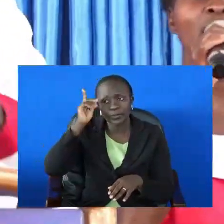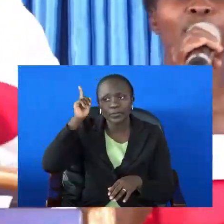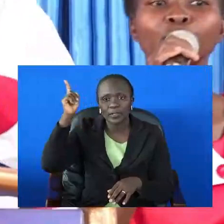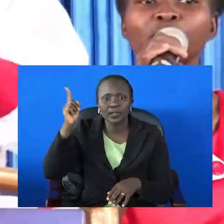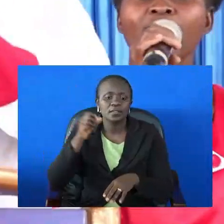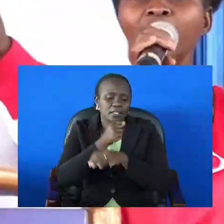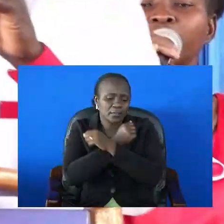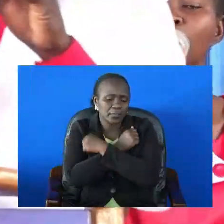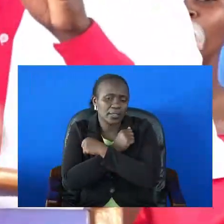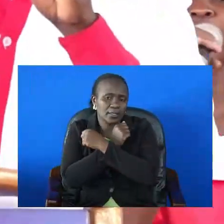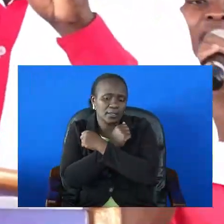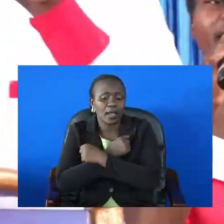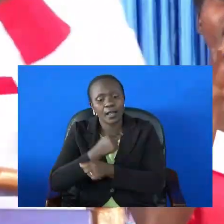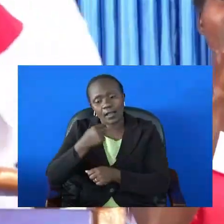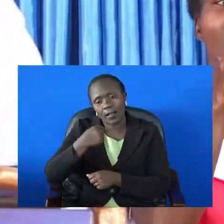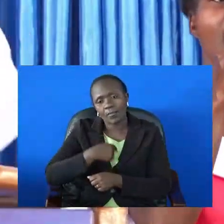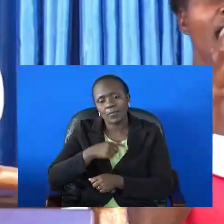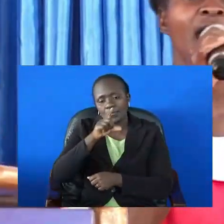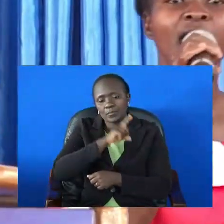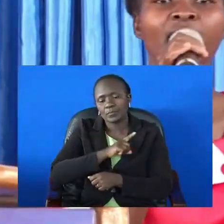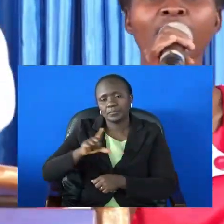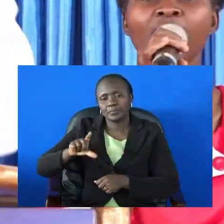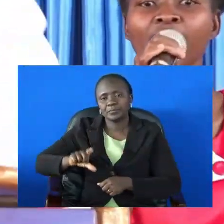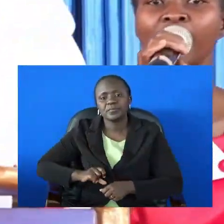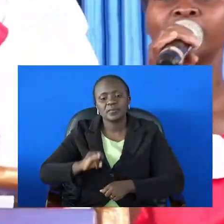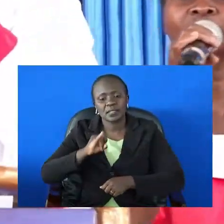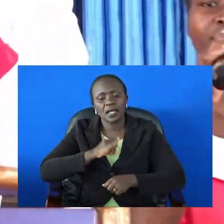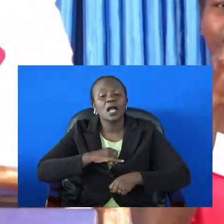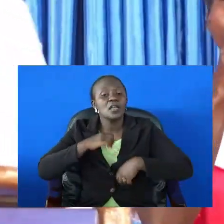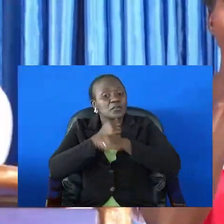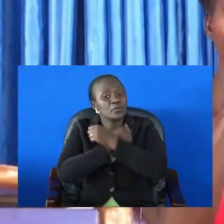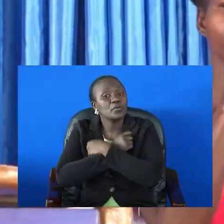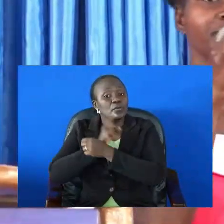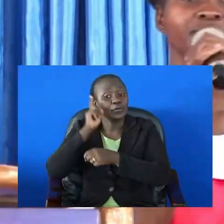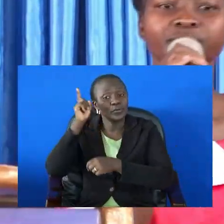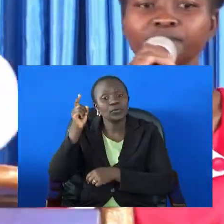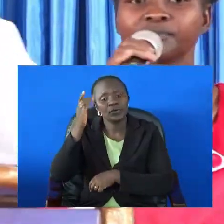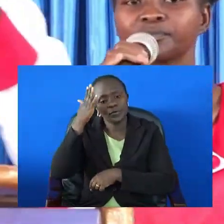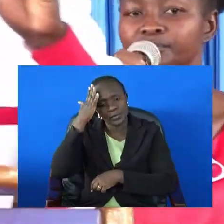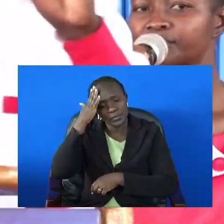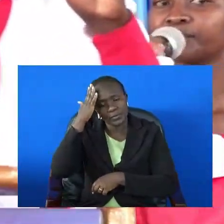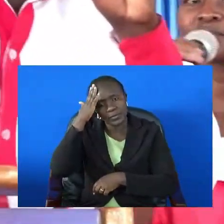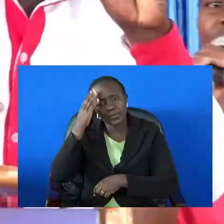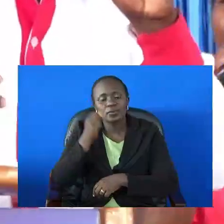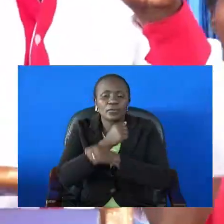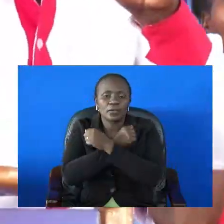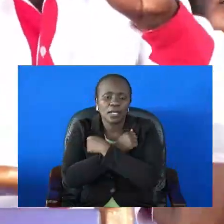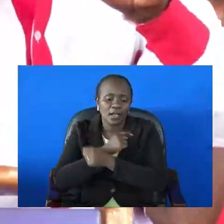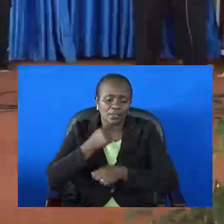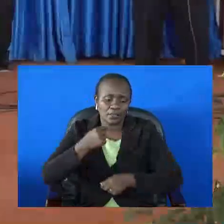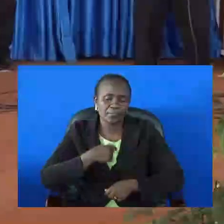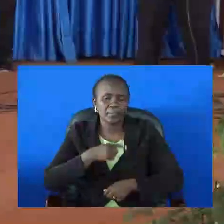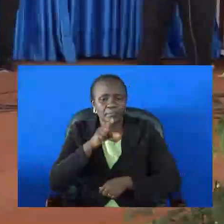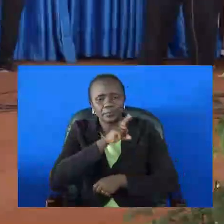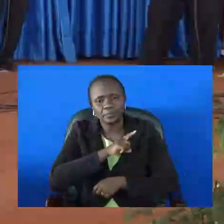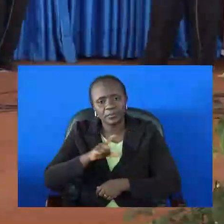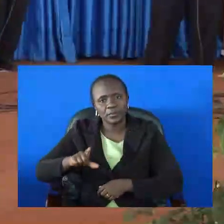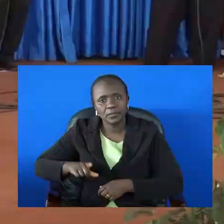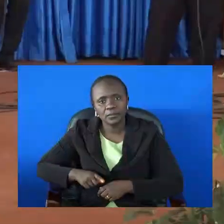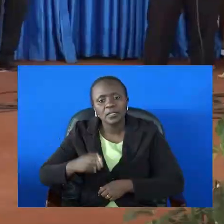nimetambua unanipenda. Bwana nimetambua unanipenda mimi.